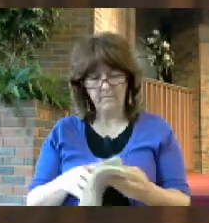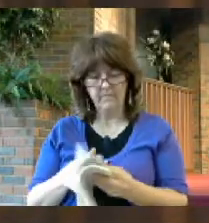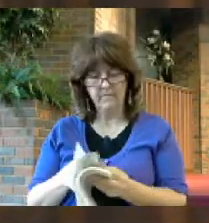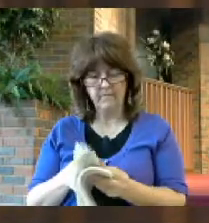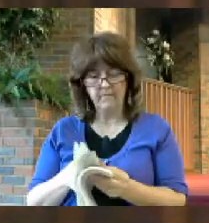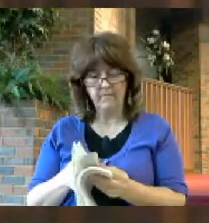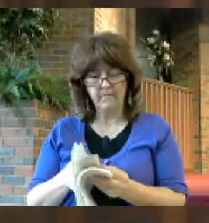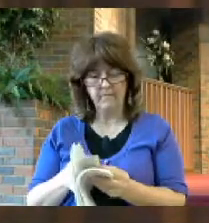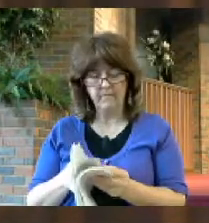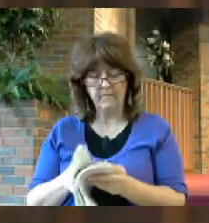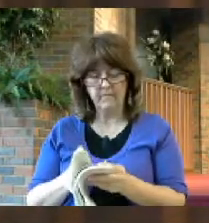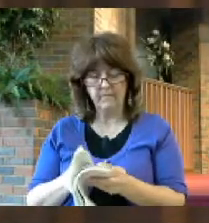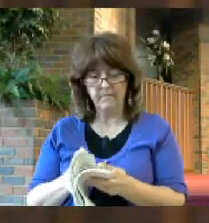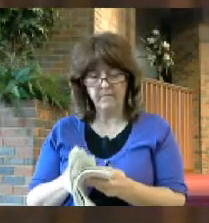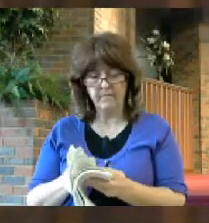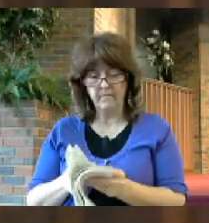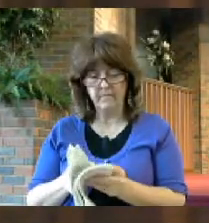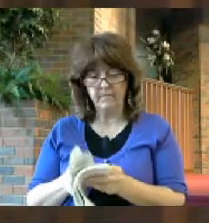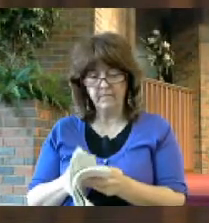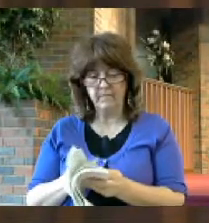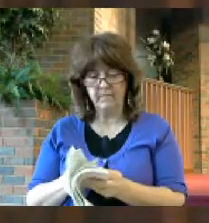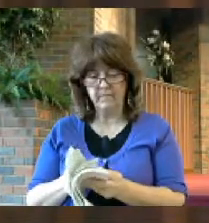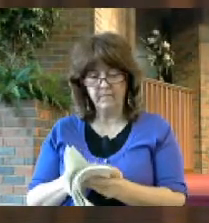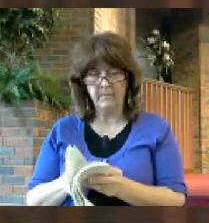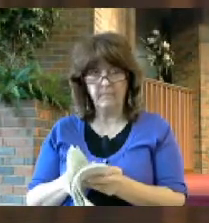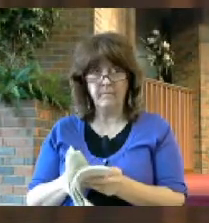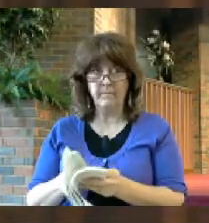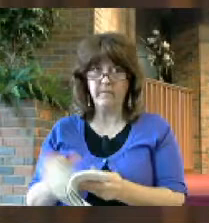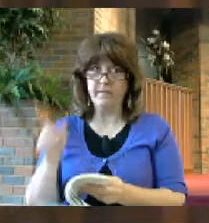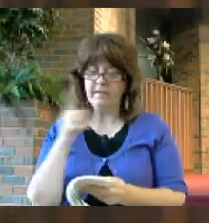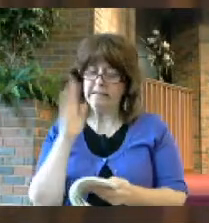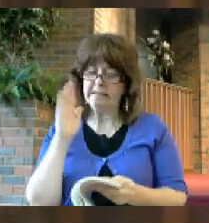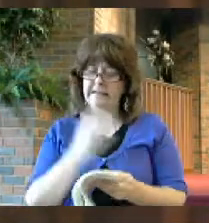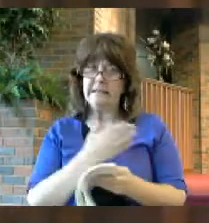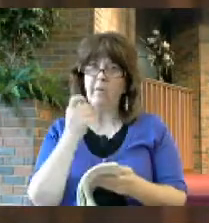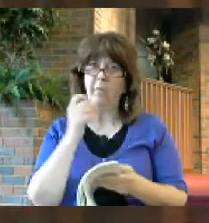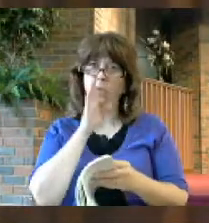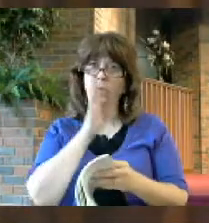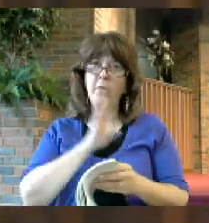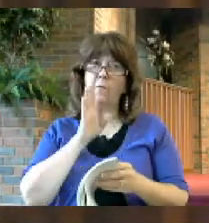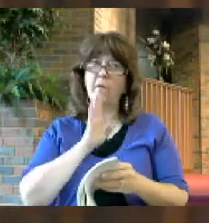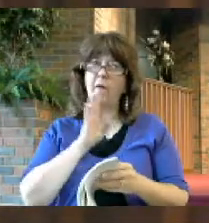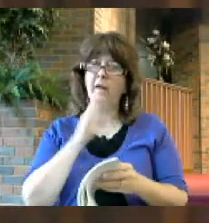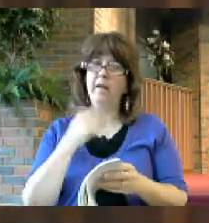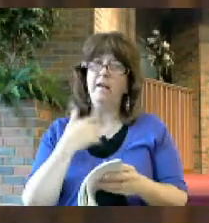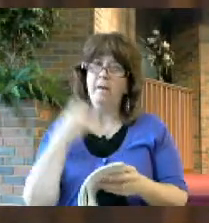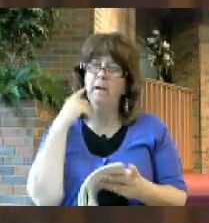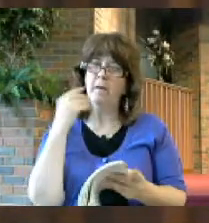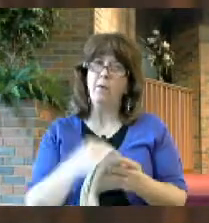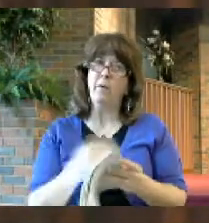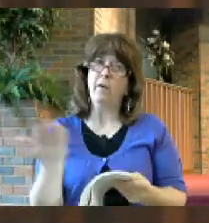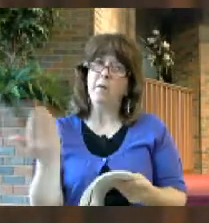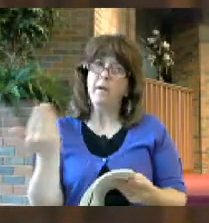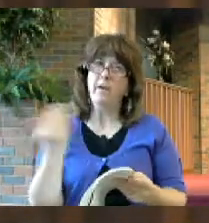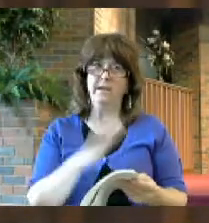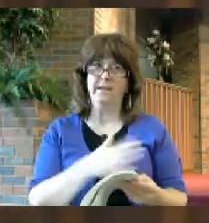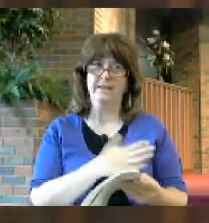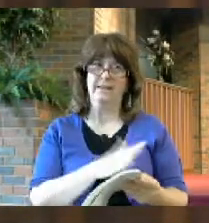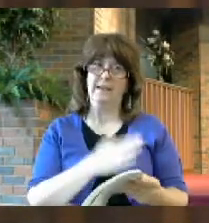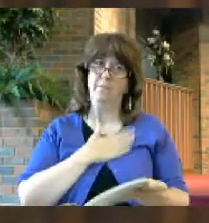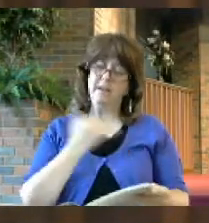y'all been holding out on me a little bit this morning. I can tell you're not really putting it out just yet. So Let's kind of rear back and let this one sing